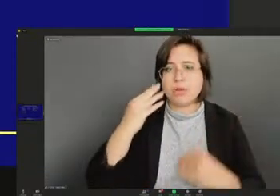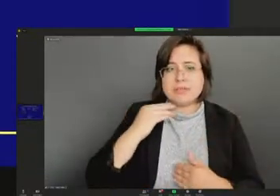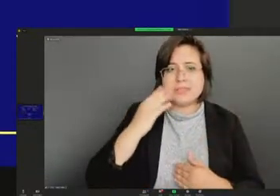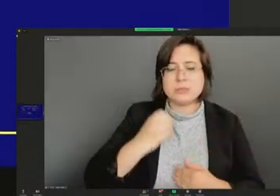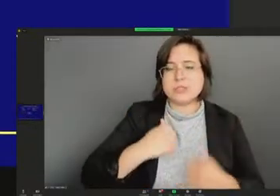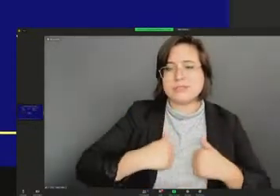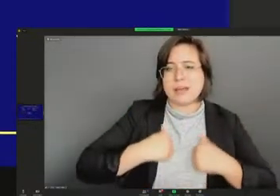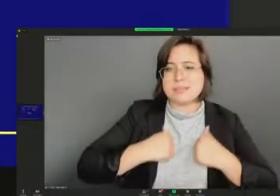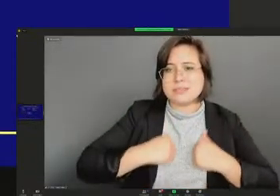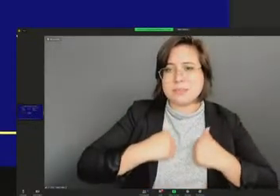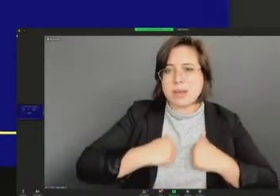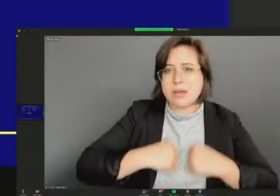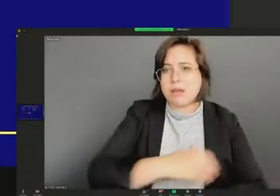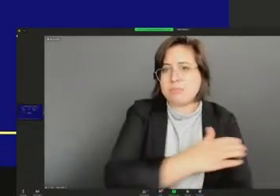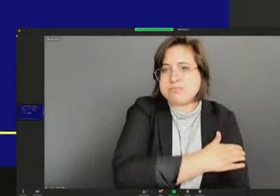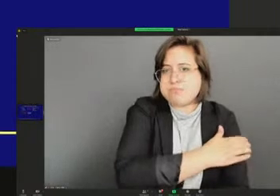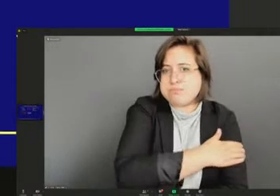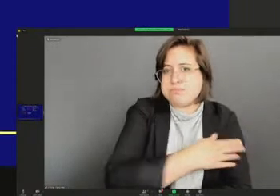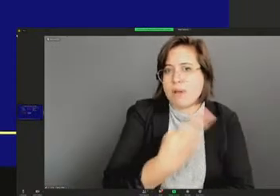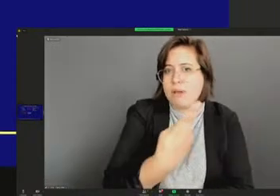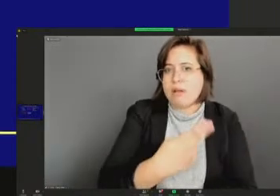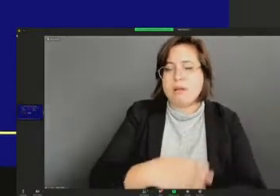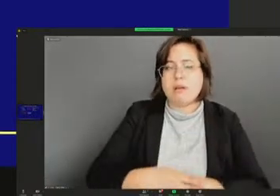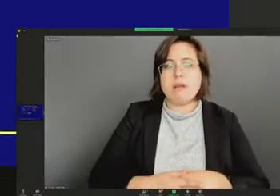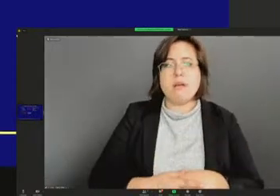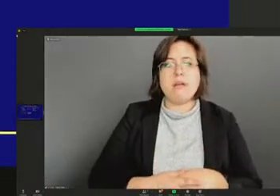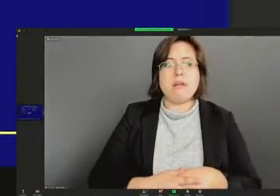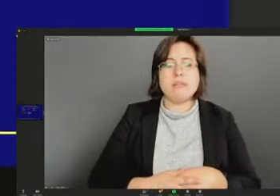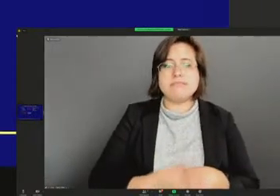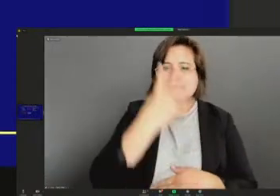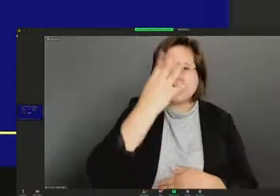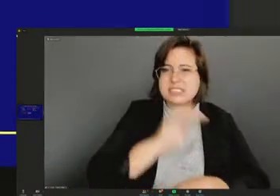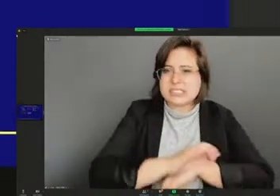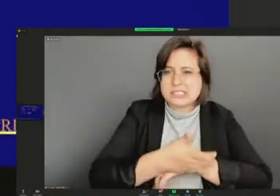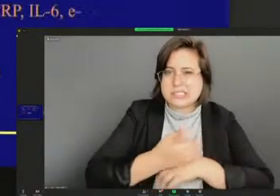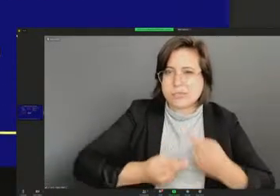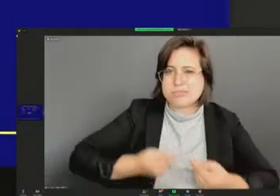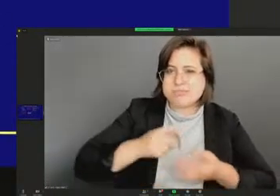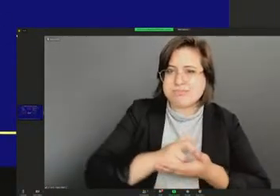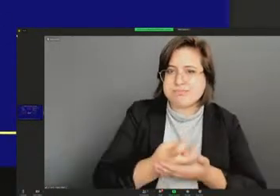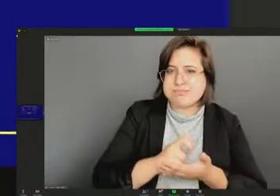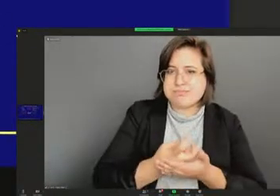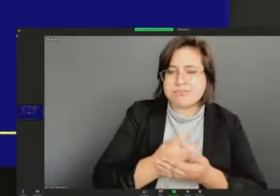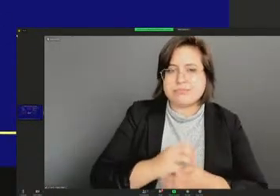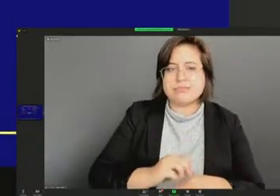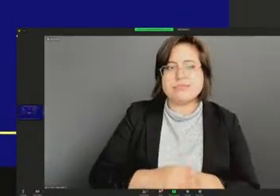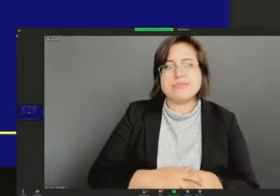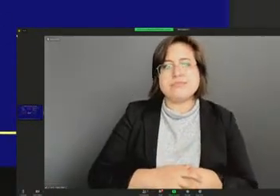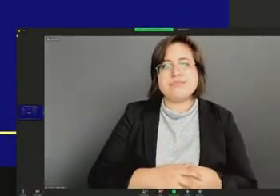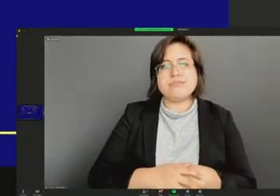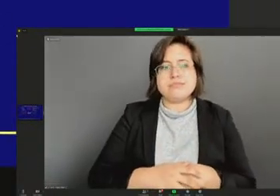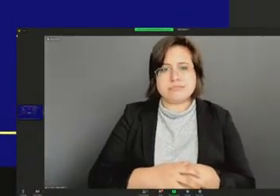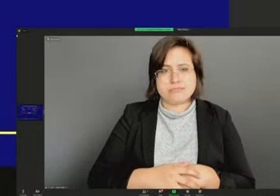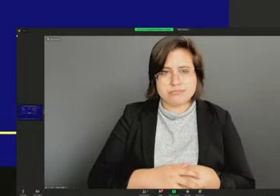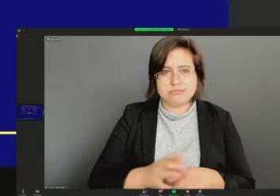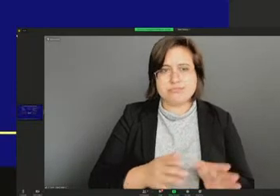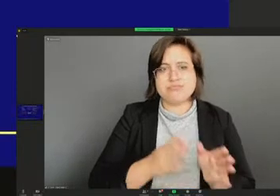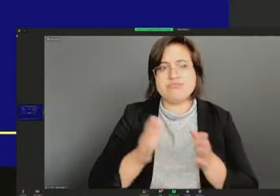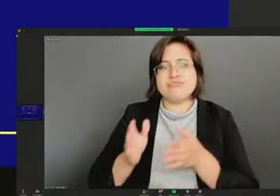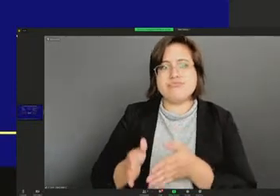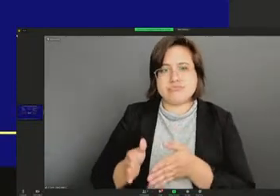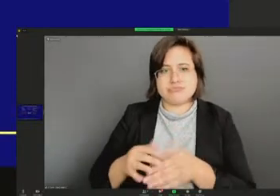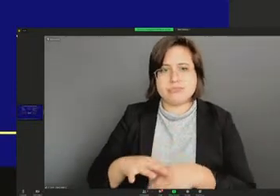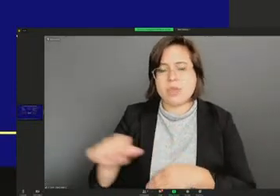blood pressure. It's linked to poorer sleep quality and shorter sleep duration. It's linked to multiple